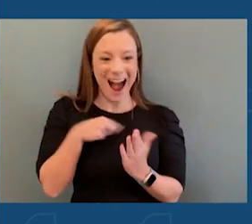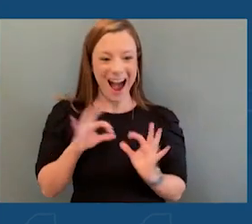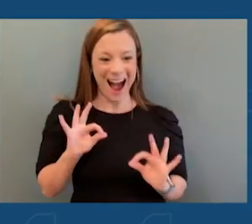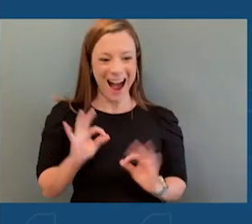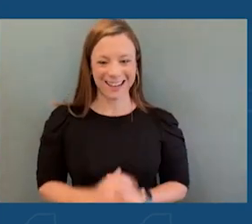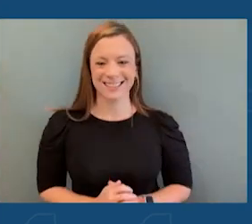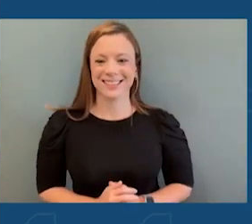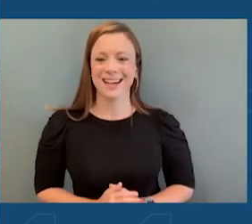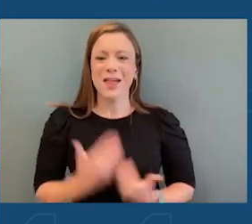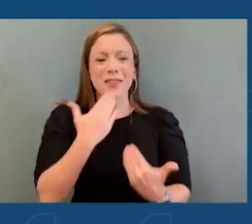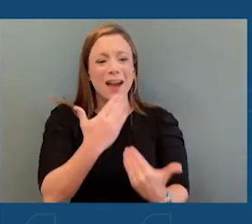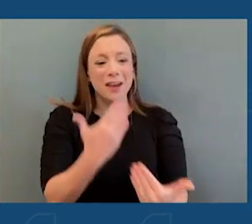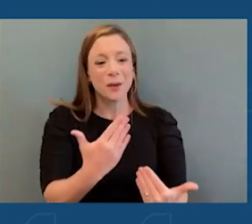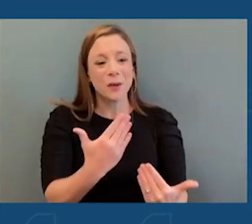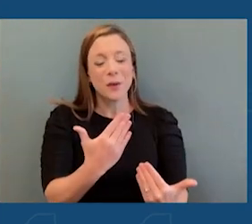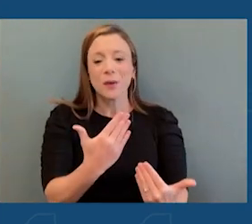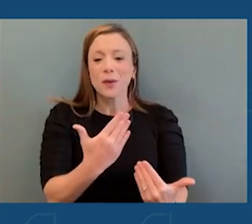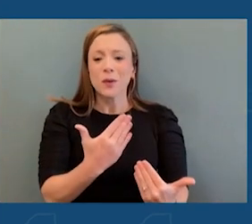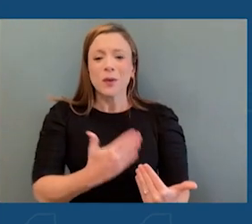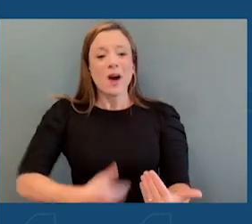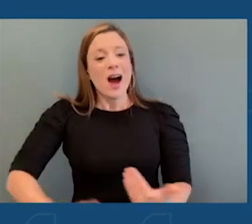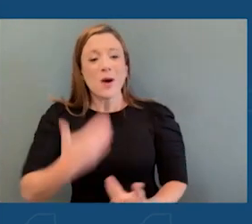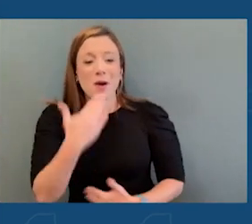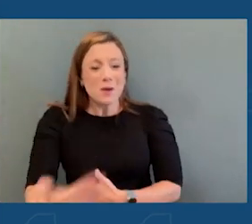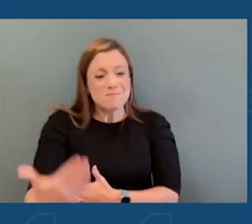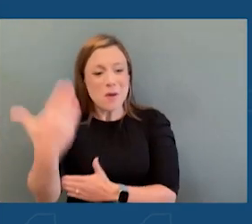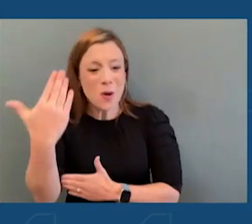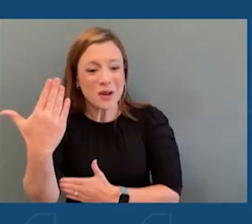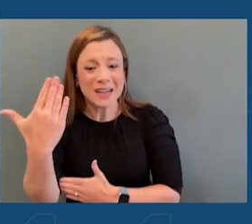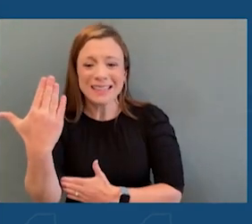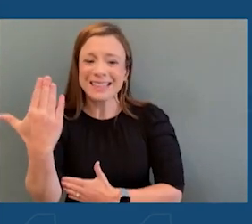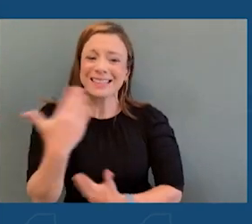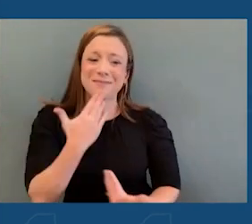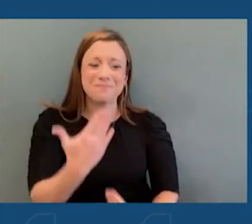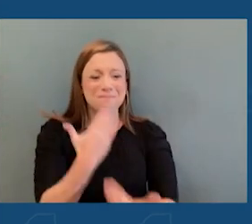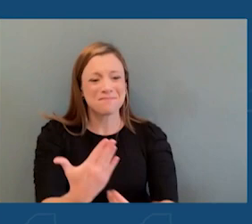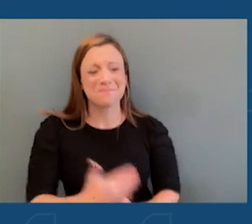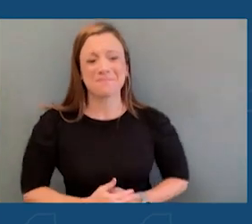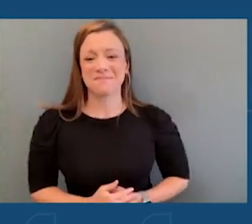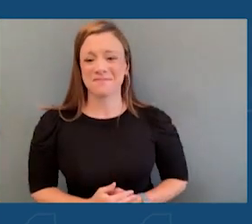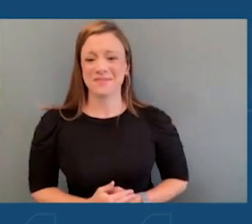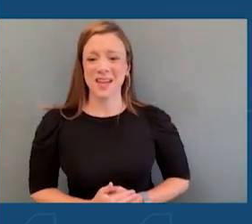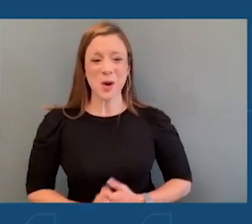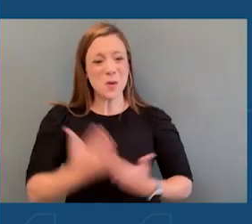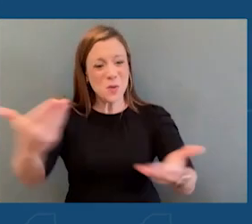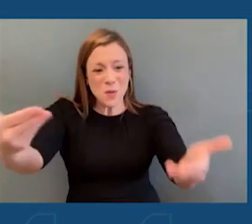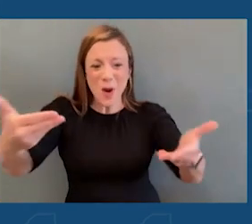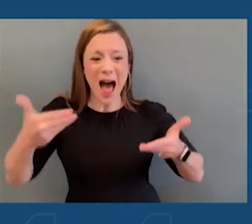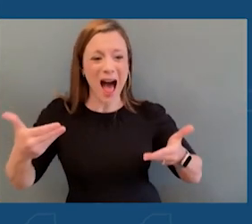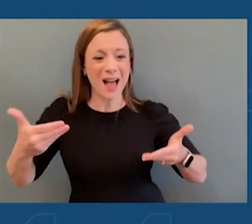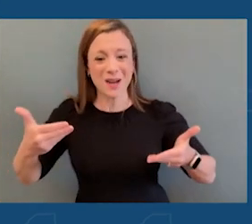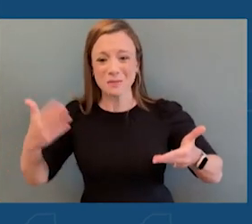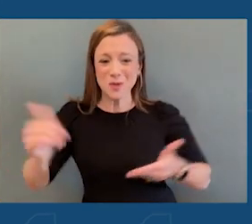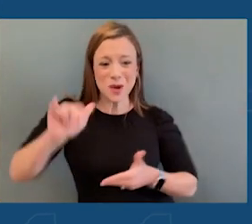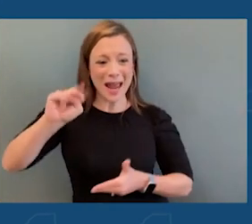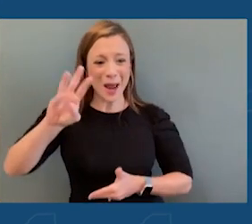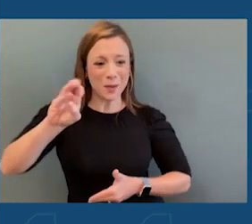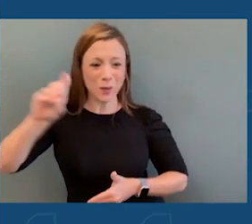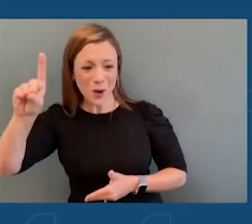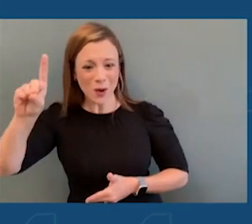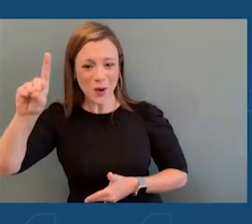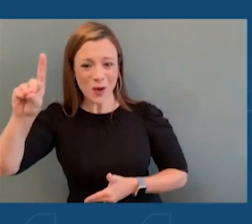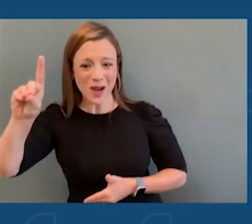Thank you all. Buenos dias, good morning, everyone. Welcome to Inwood and